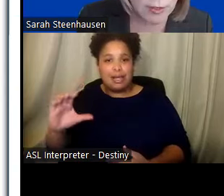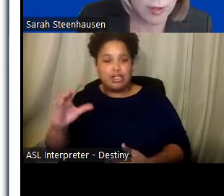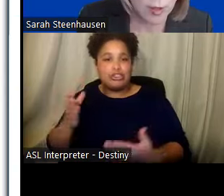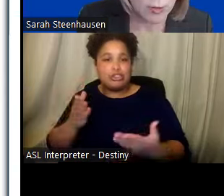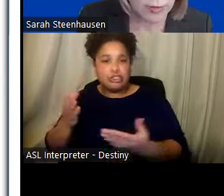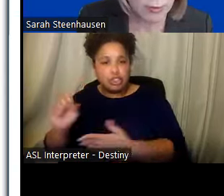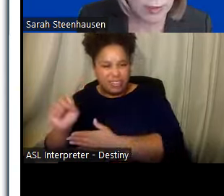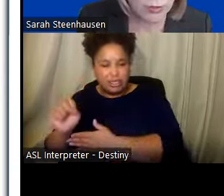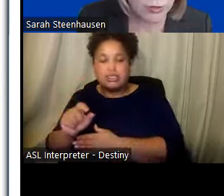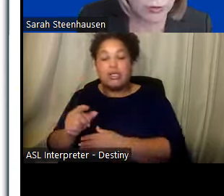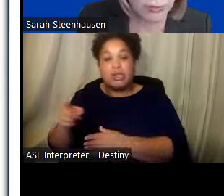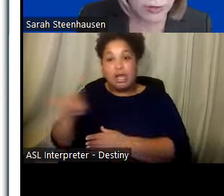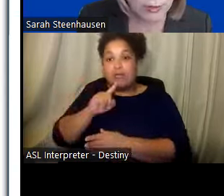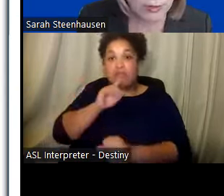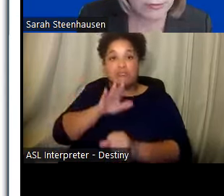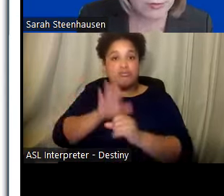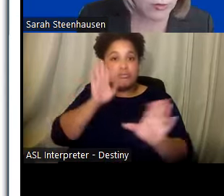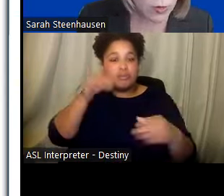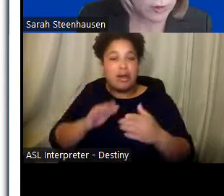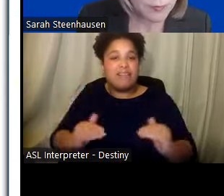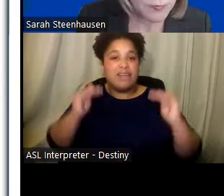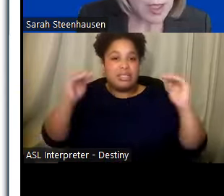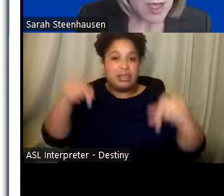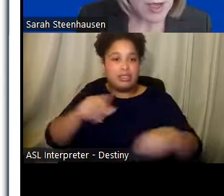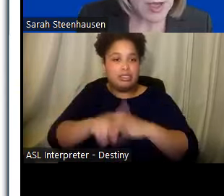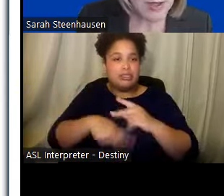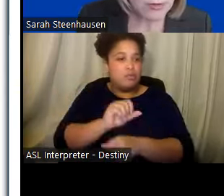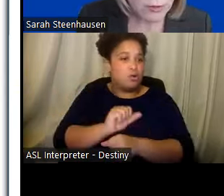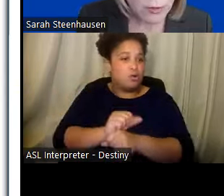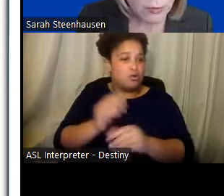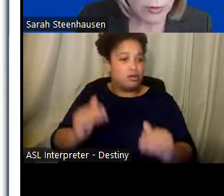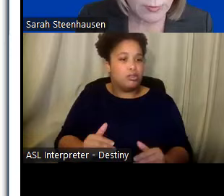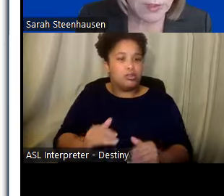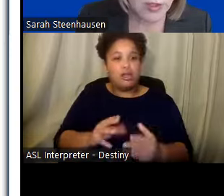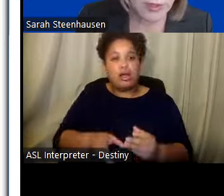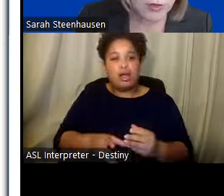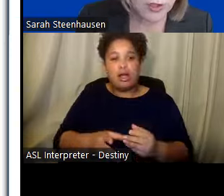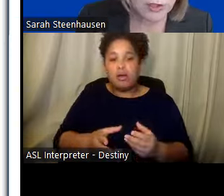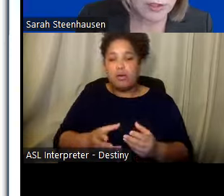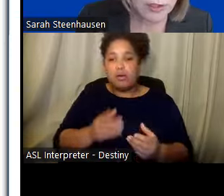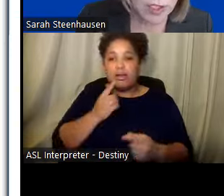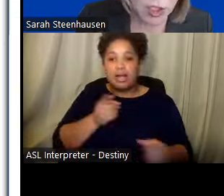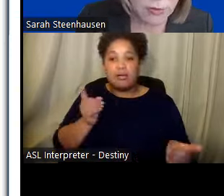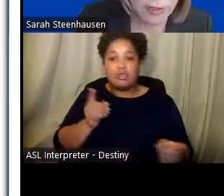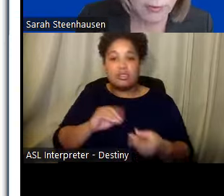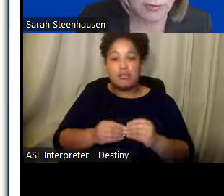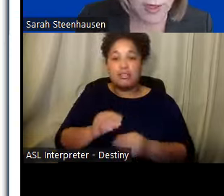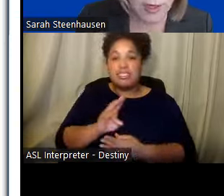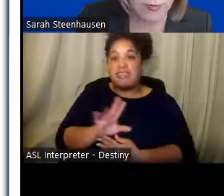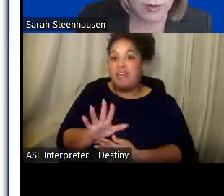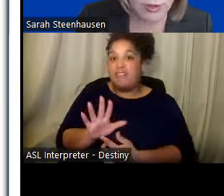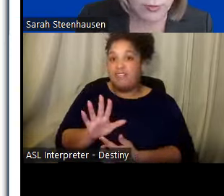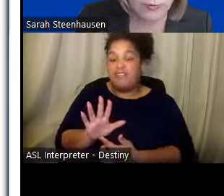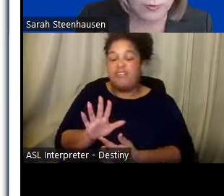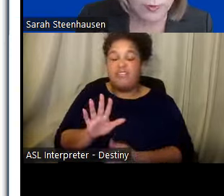Services has really committed to continuing advancing this work. I also am really pleased to announce Initiative